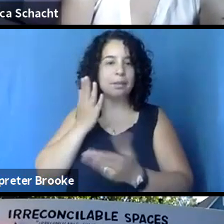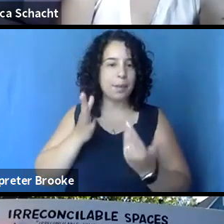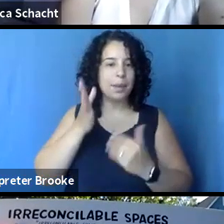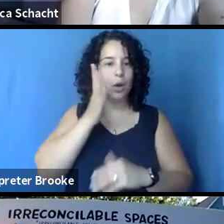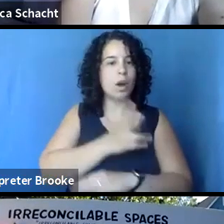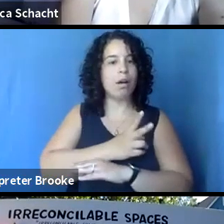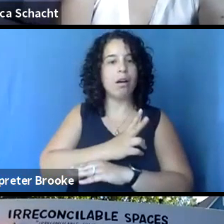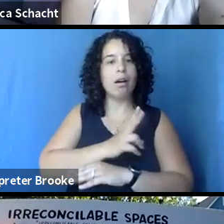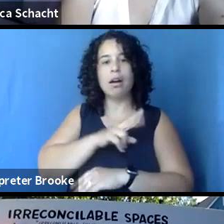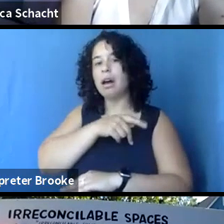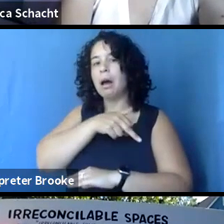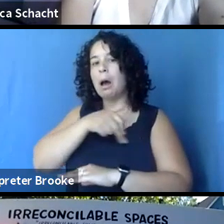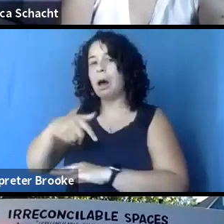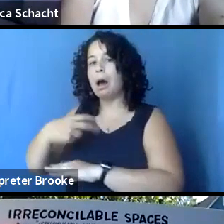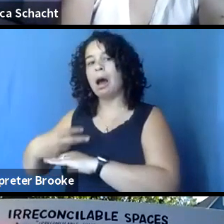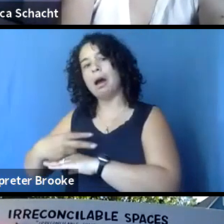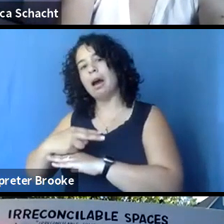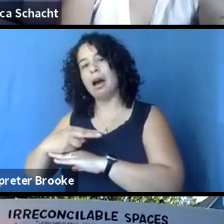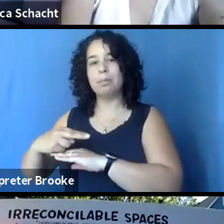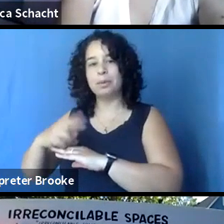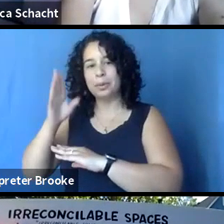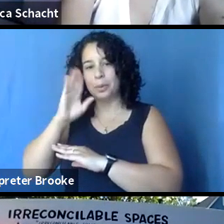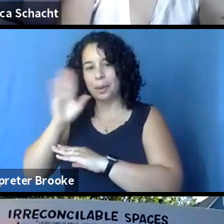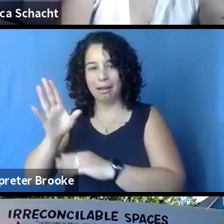or right after I talk.